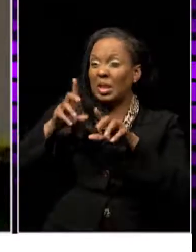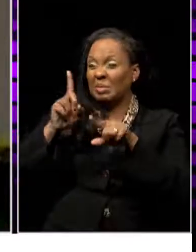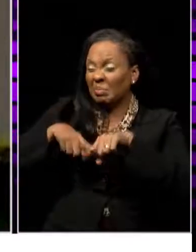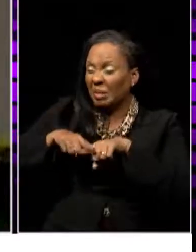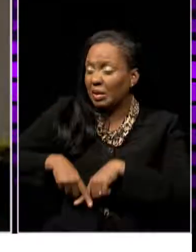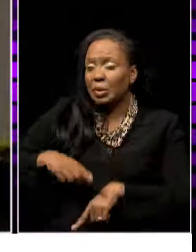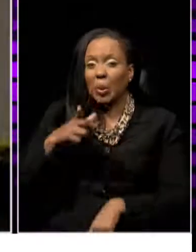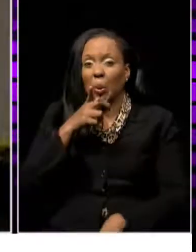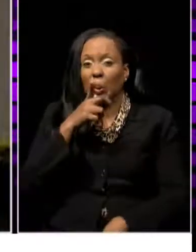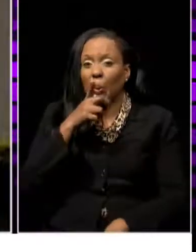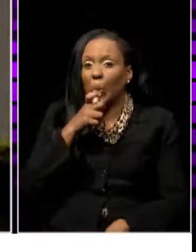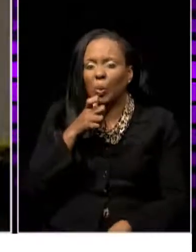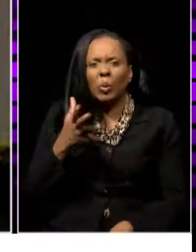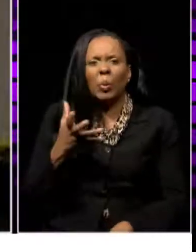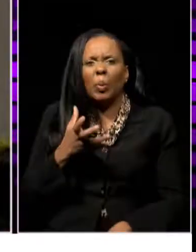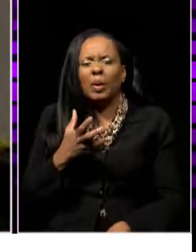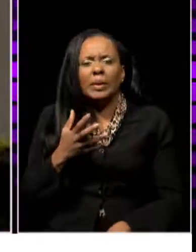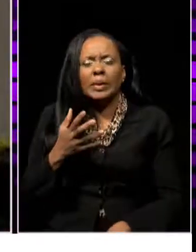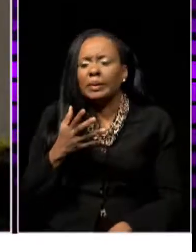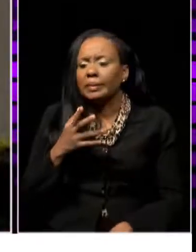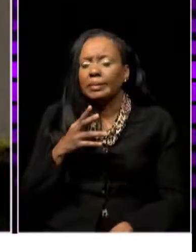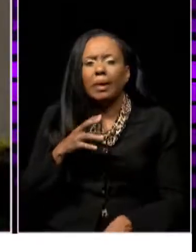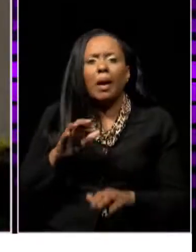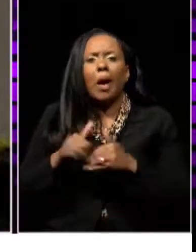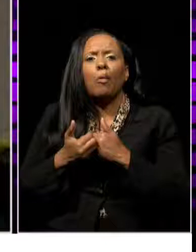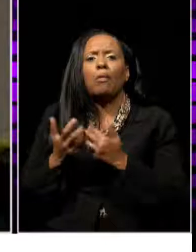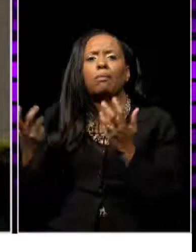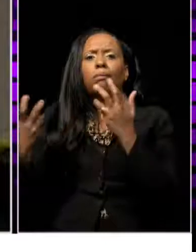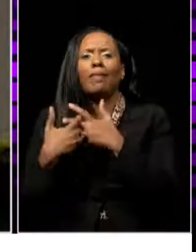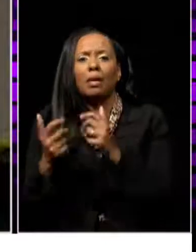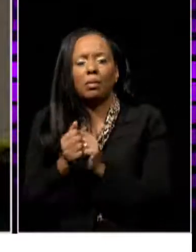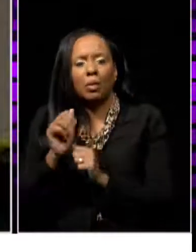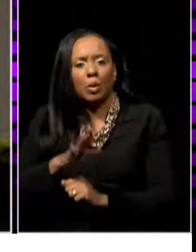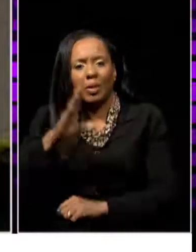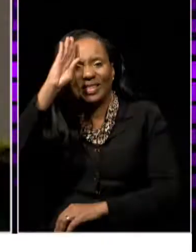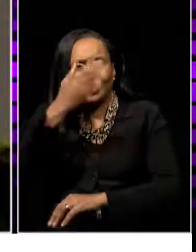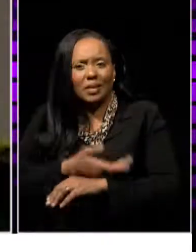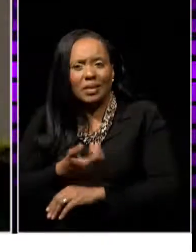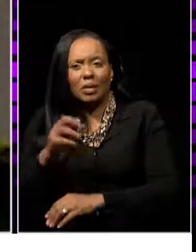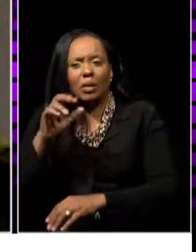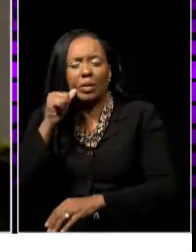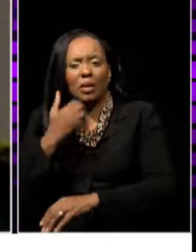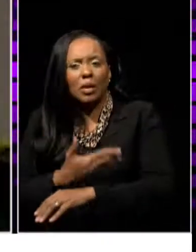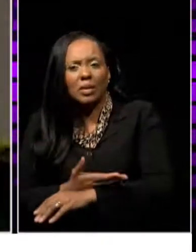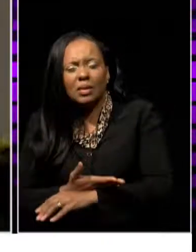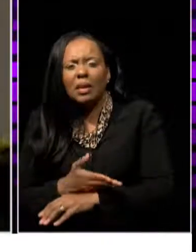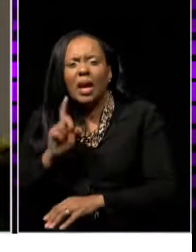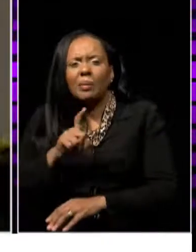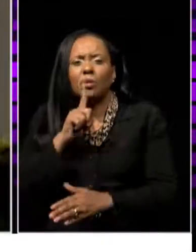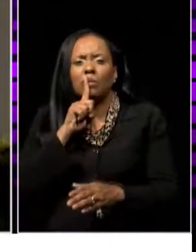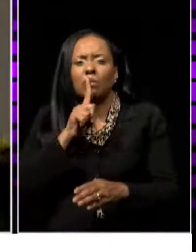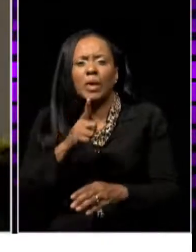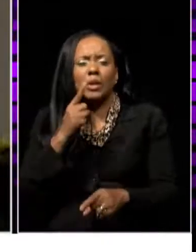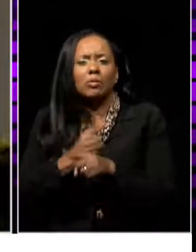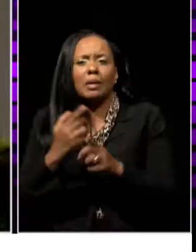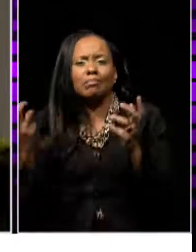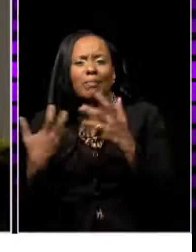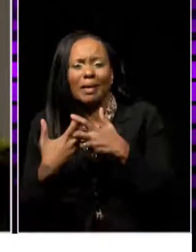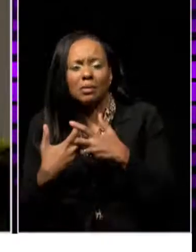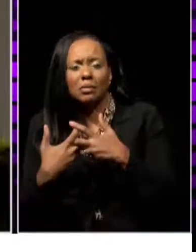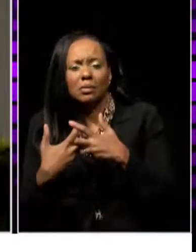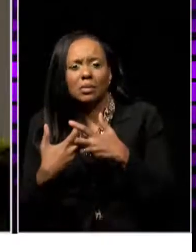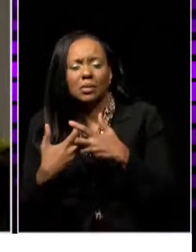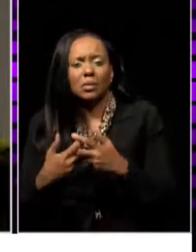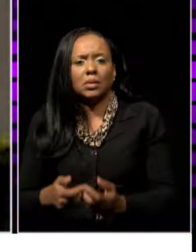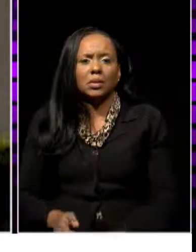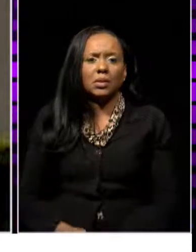somebody to fit that criteria. Because sometimes it is a fit. That's how we see lessons. They're an integral part.